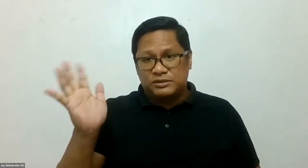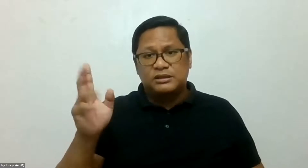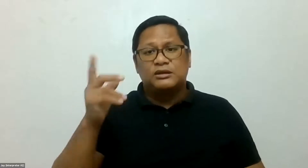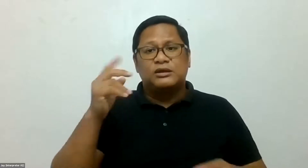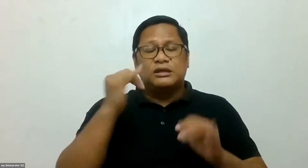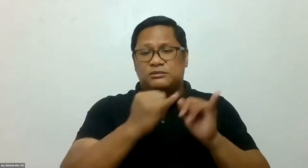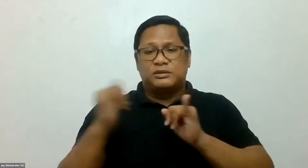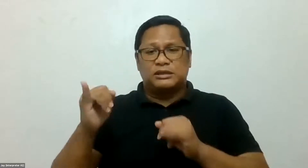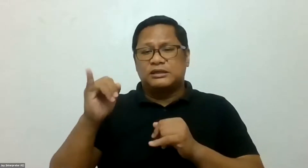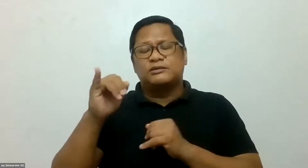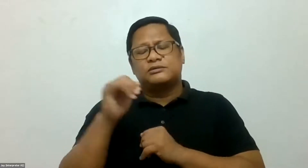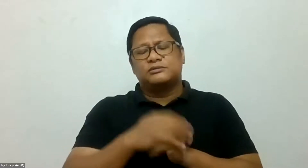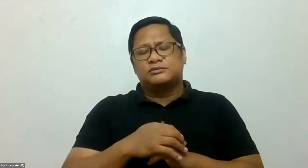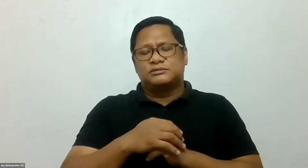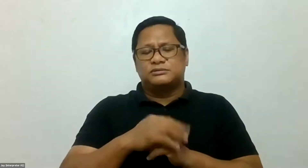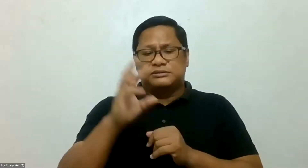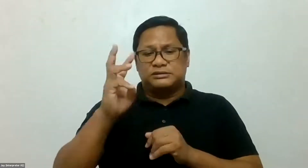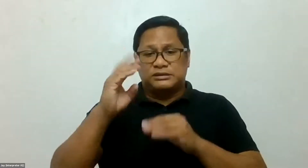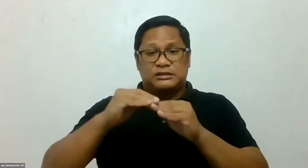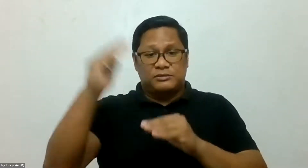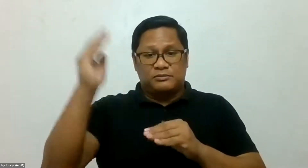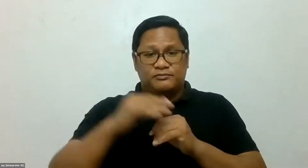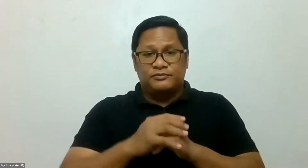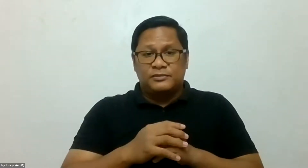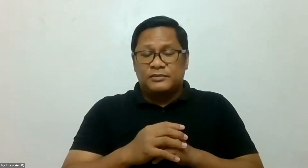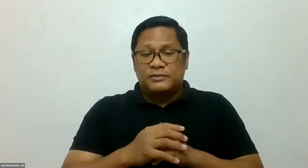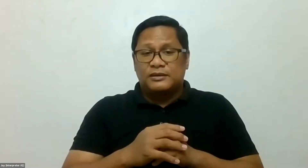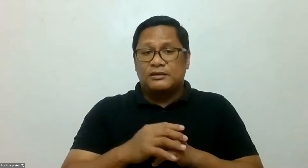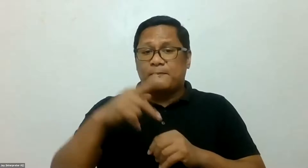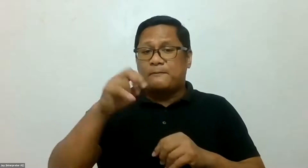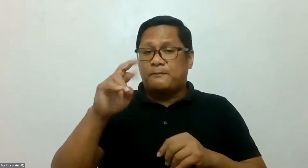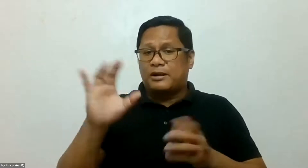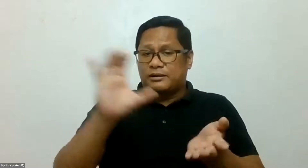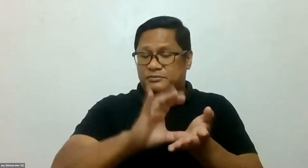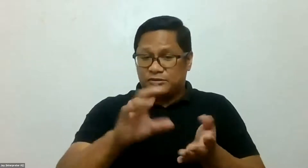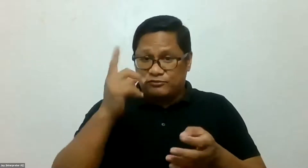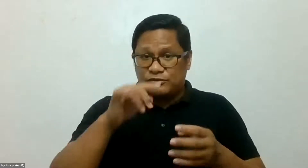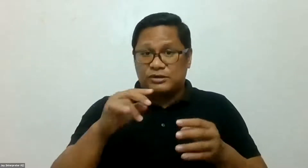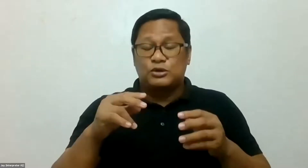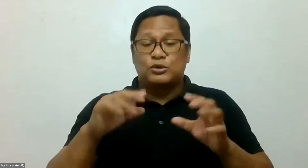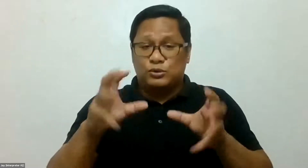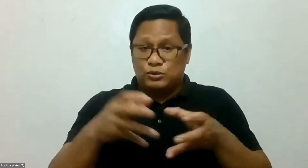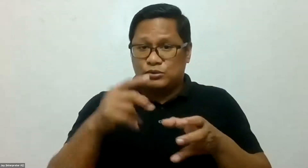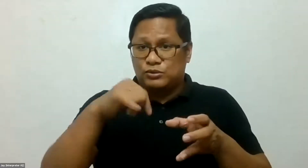aged 65 years and above. The per capita health consumption grew from